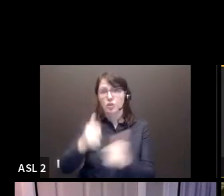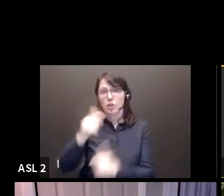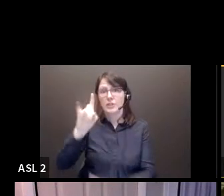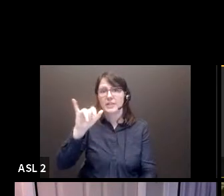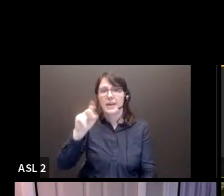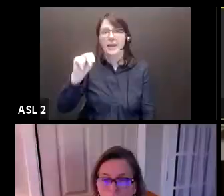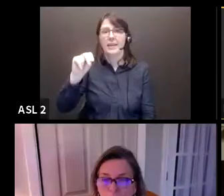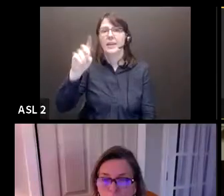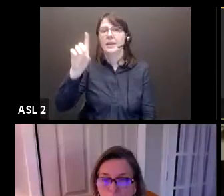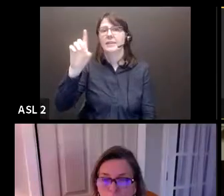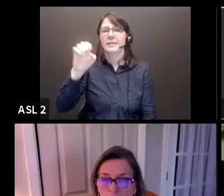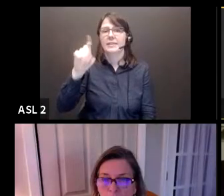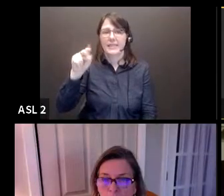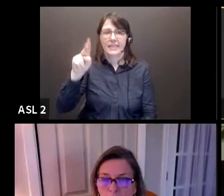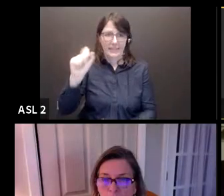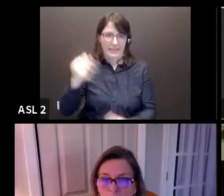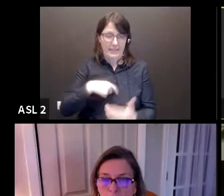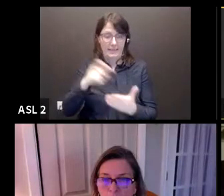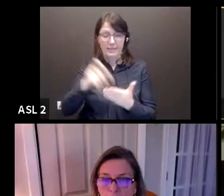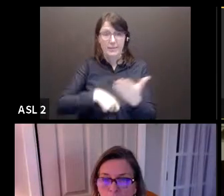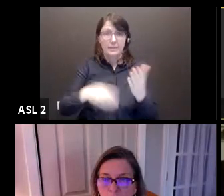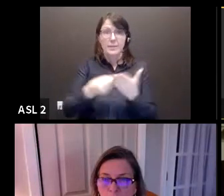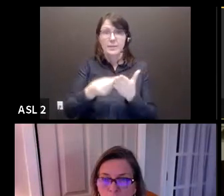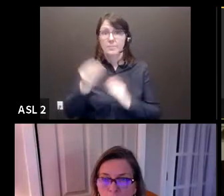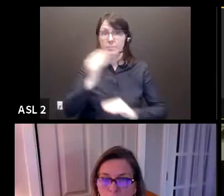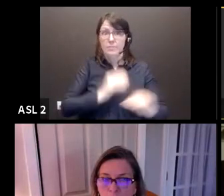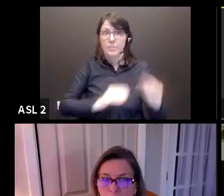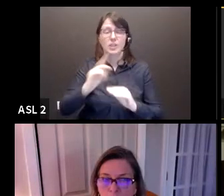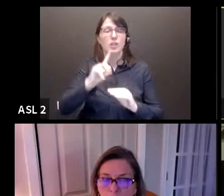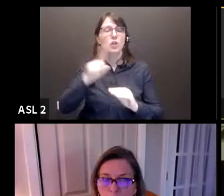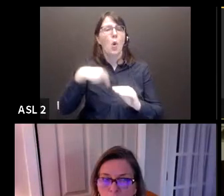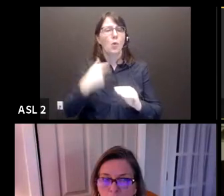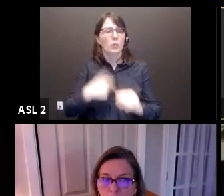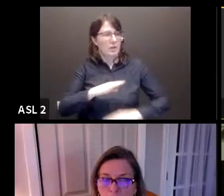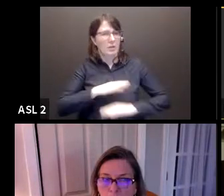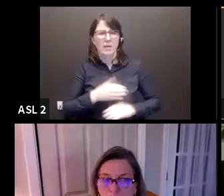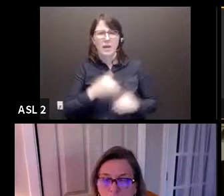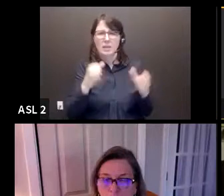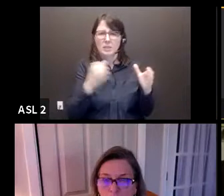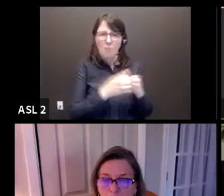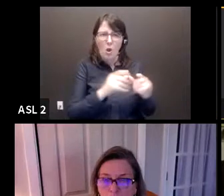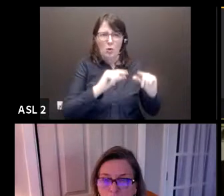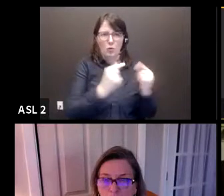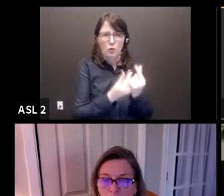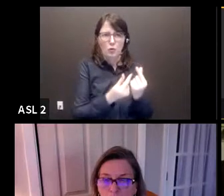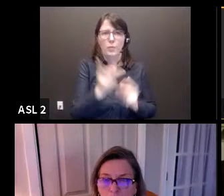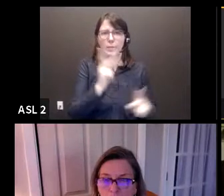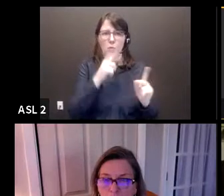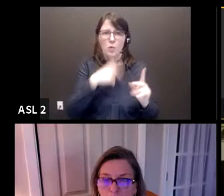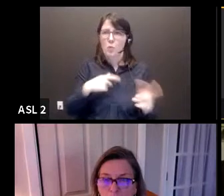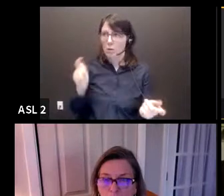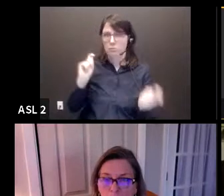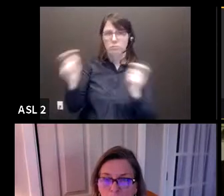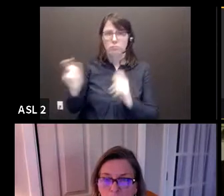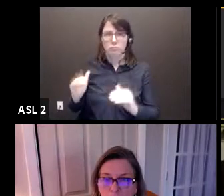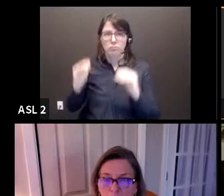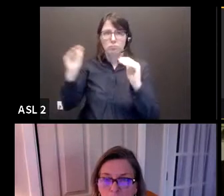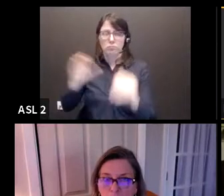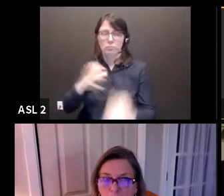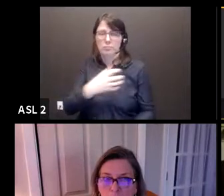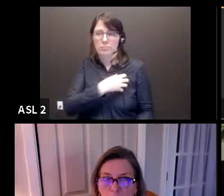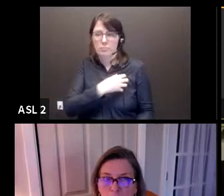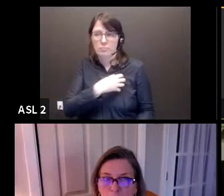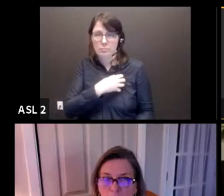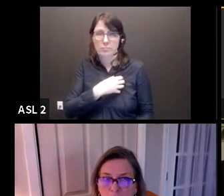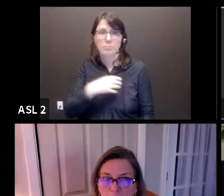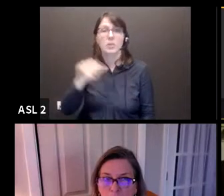group of community members seeking major change in policing matt scoff refers to chair dean's tweets where she says the board will refine the draft